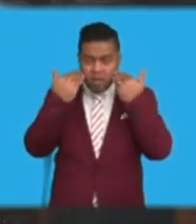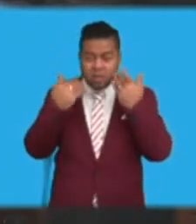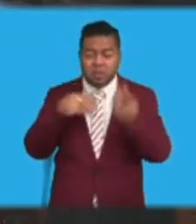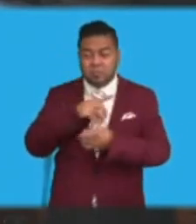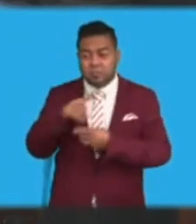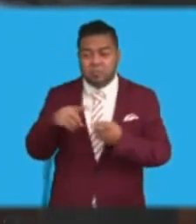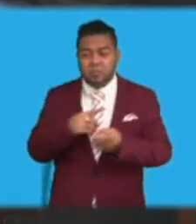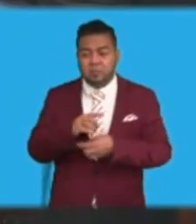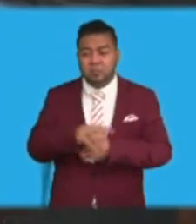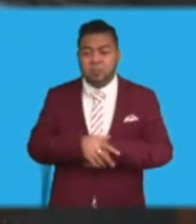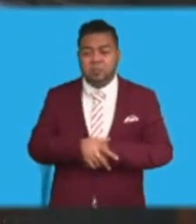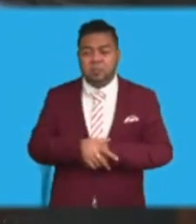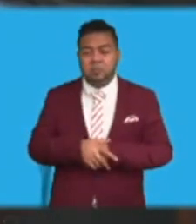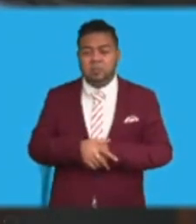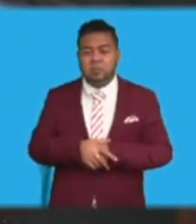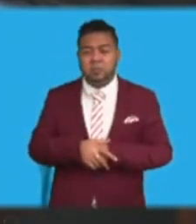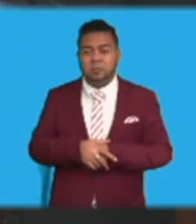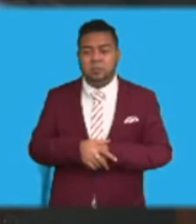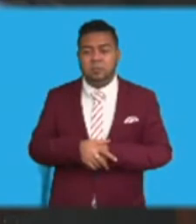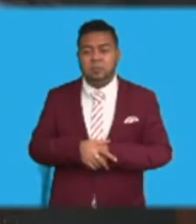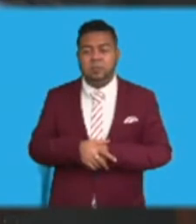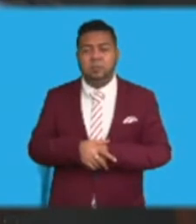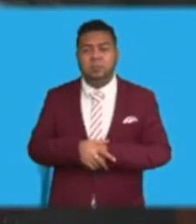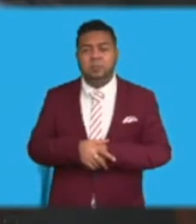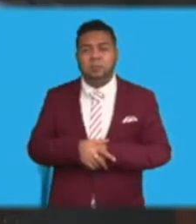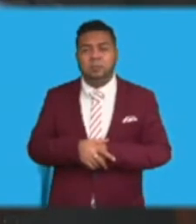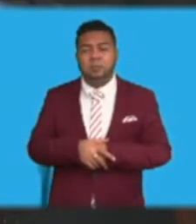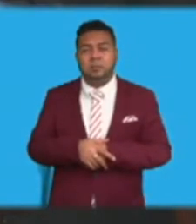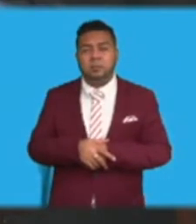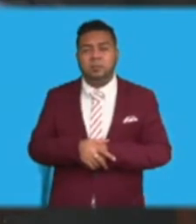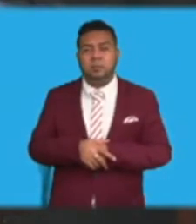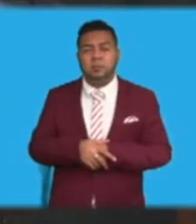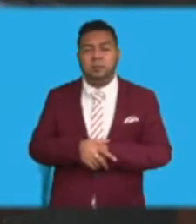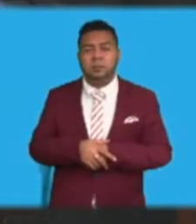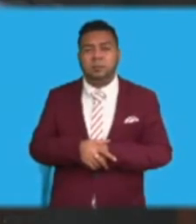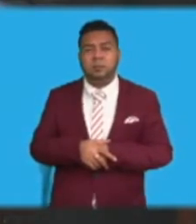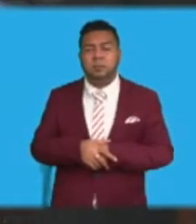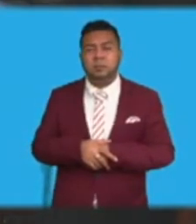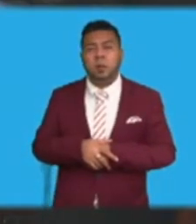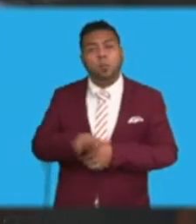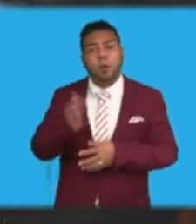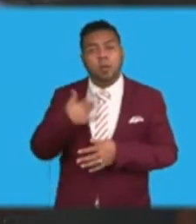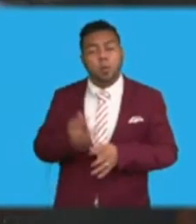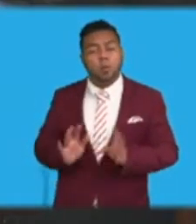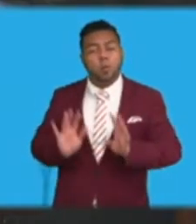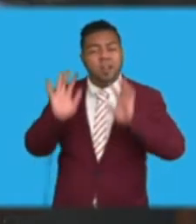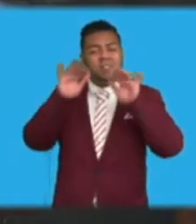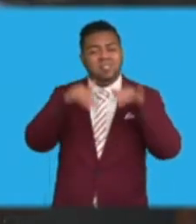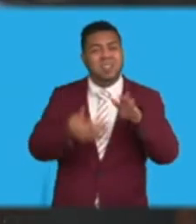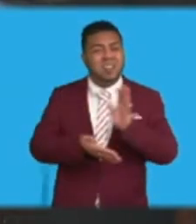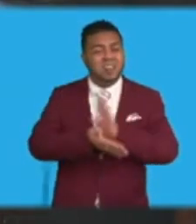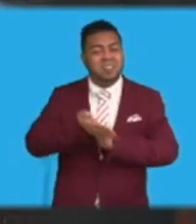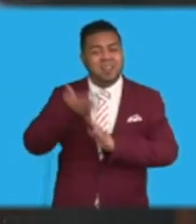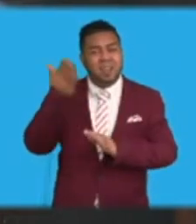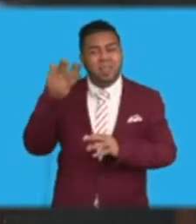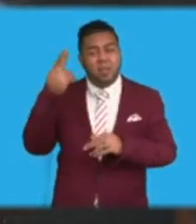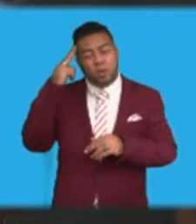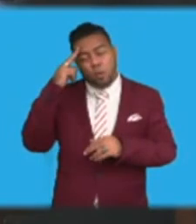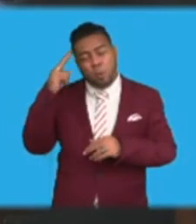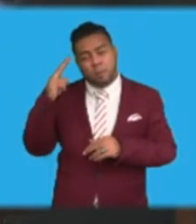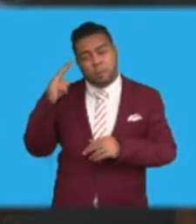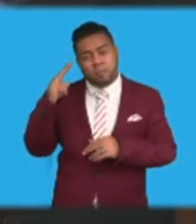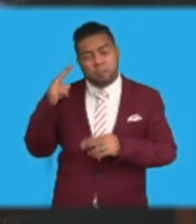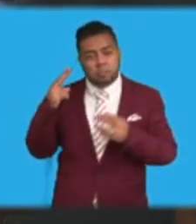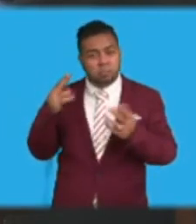also cause flooding through storm surges, which are where waves are significantly larger than normal. And if a storm